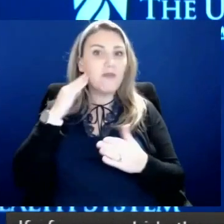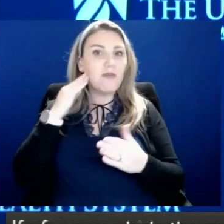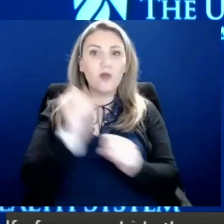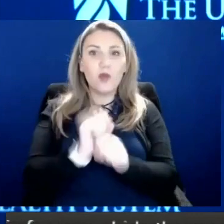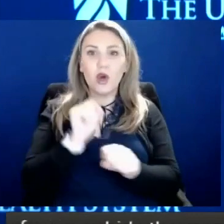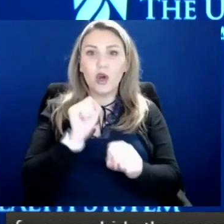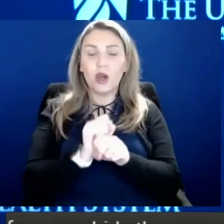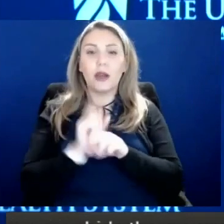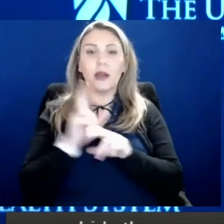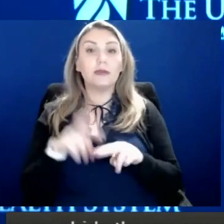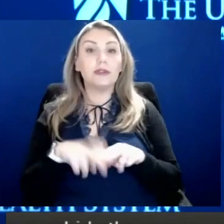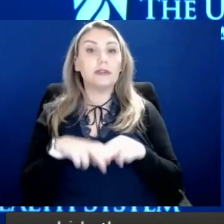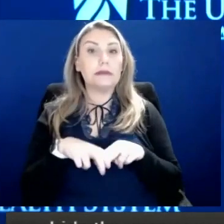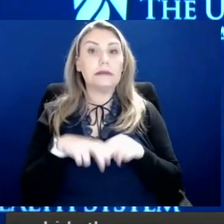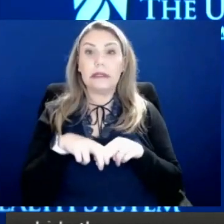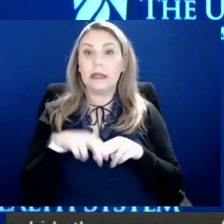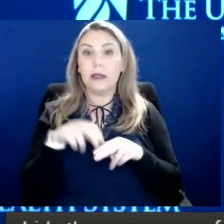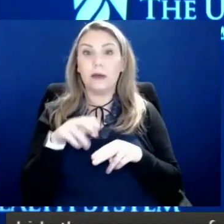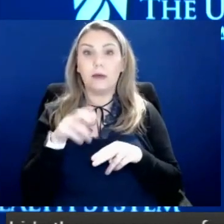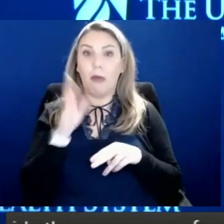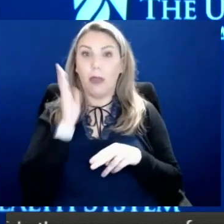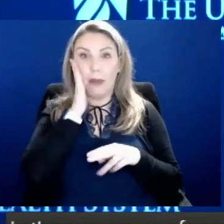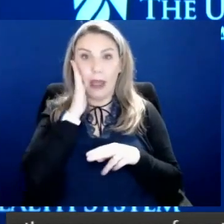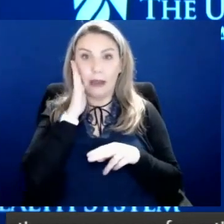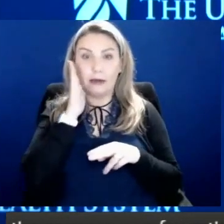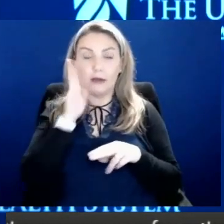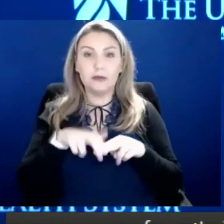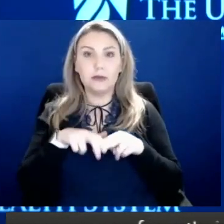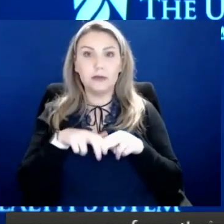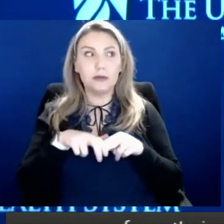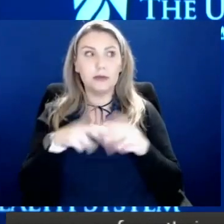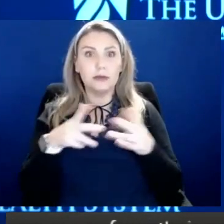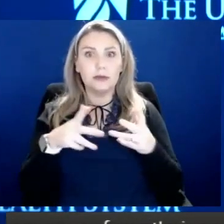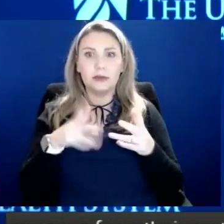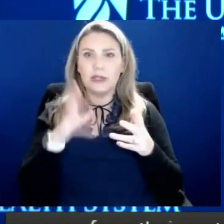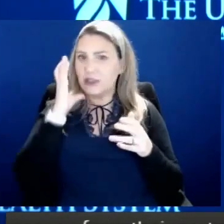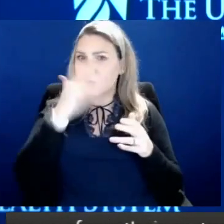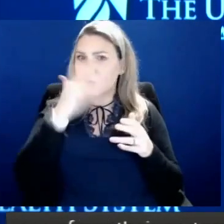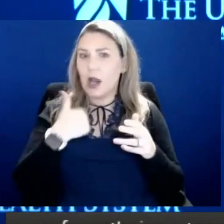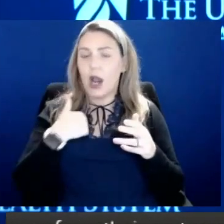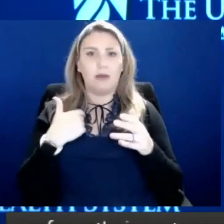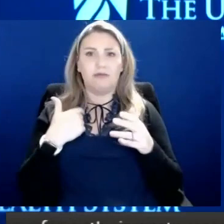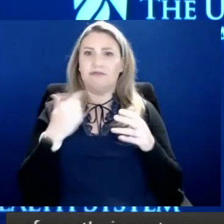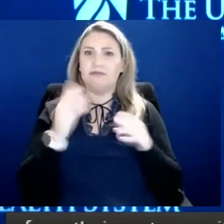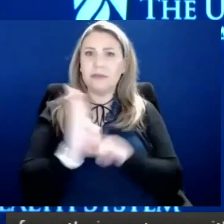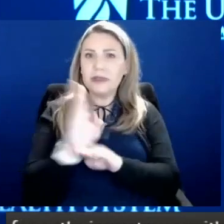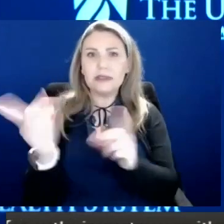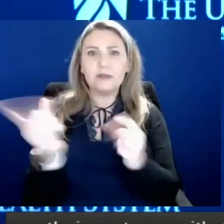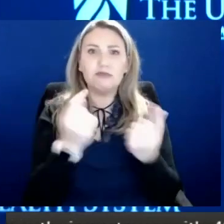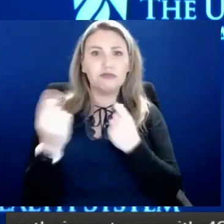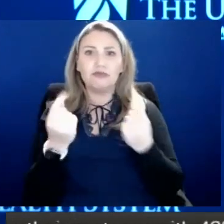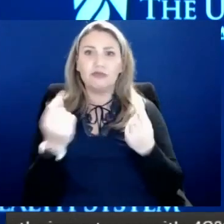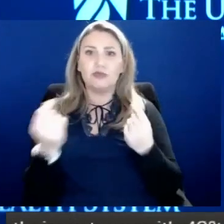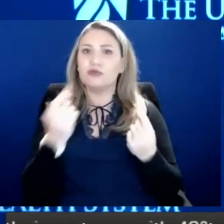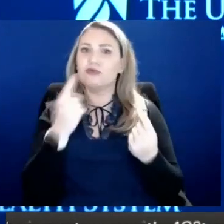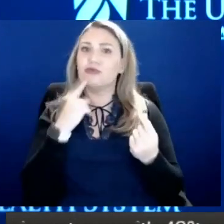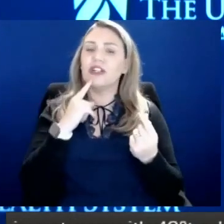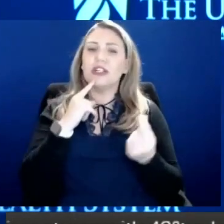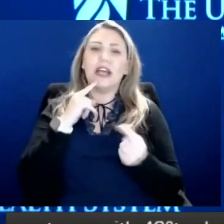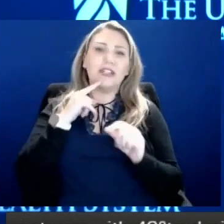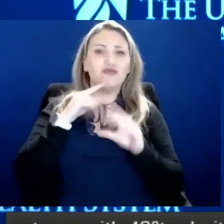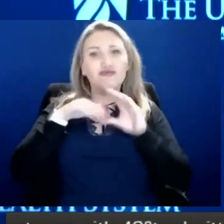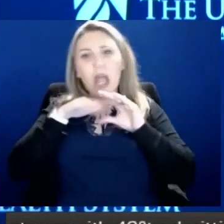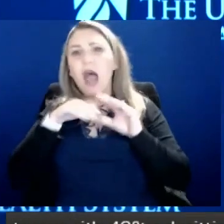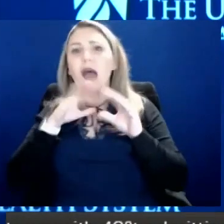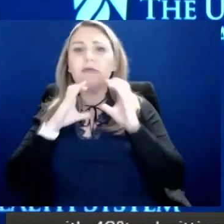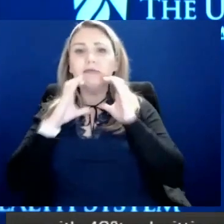on the side of the bed. And that's weird. I'm a busy bee. I'm busy, talk. And I'd just be sitting on the side of the